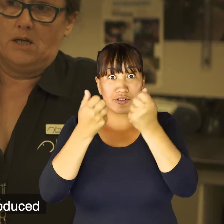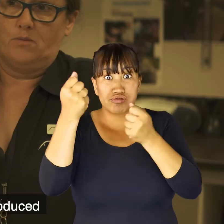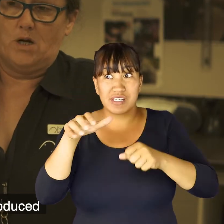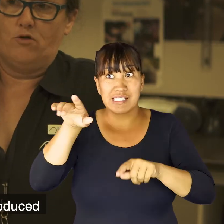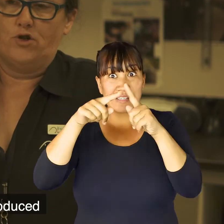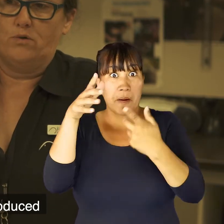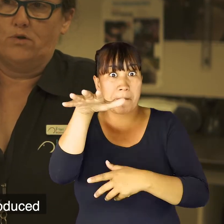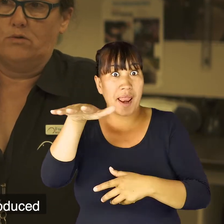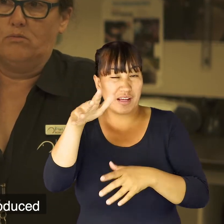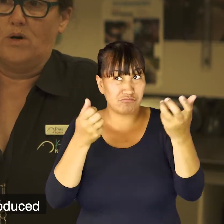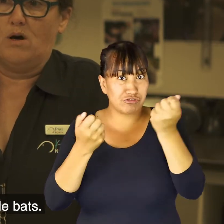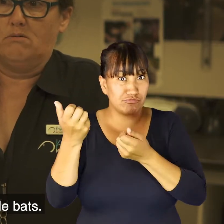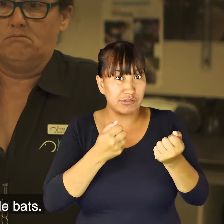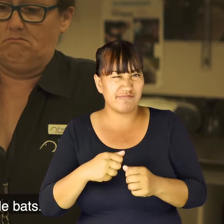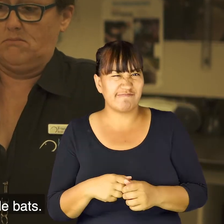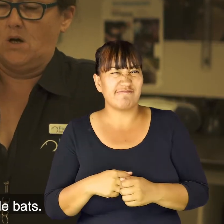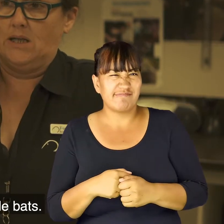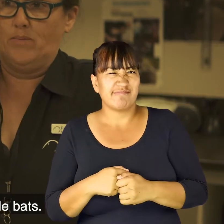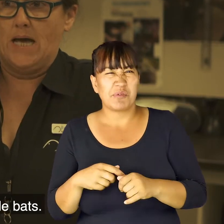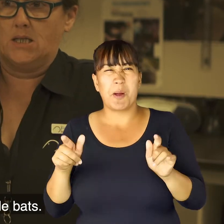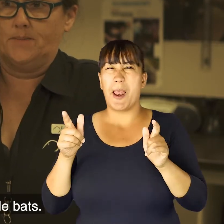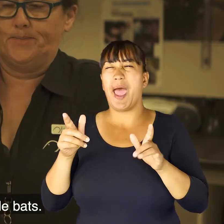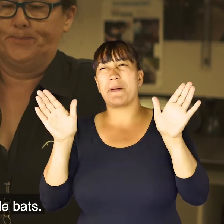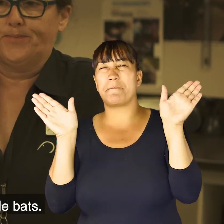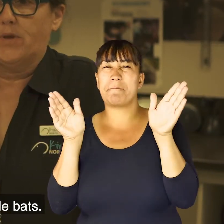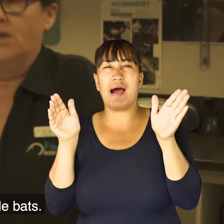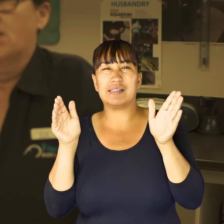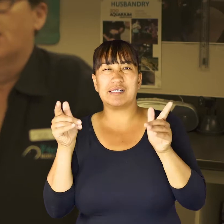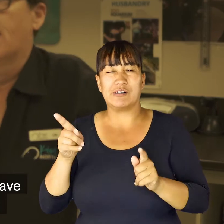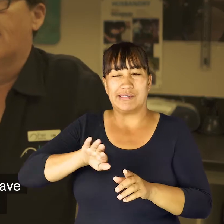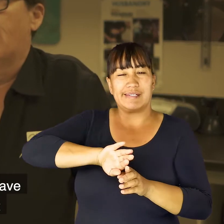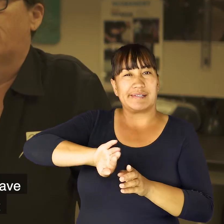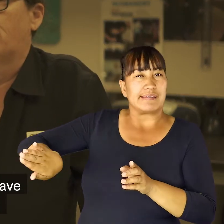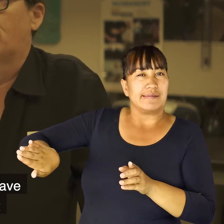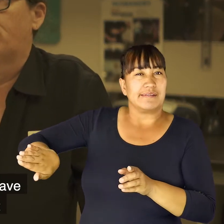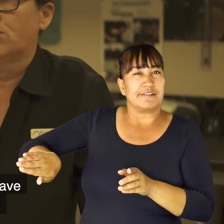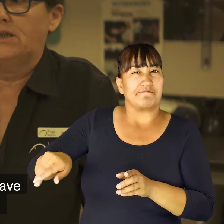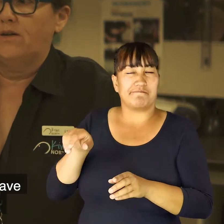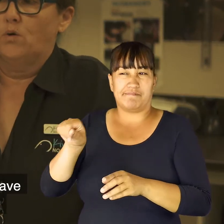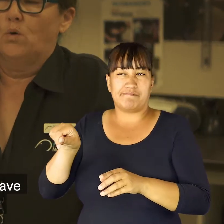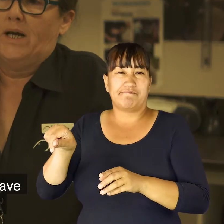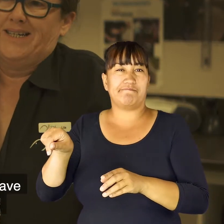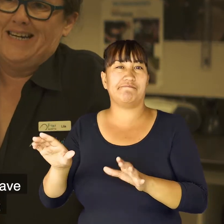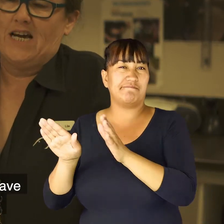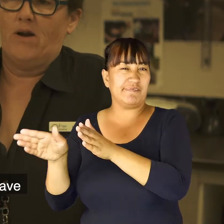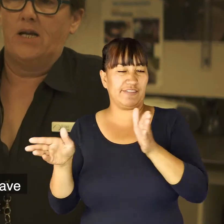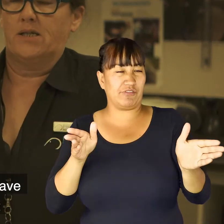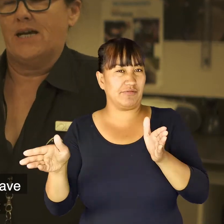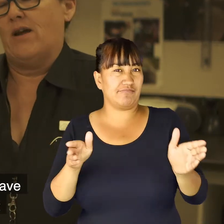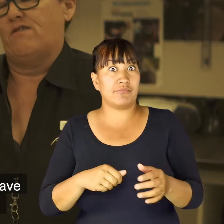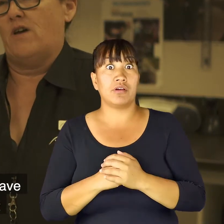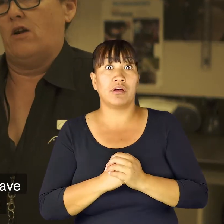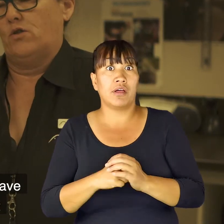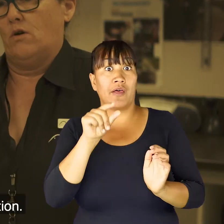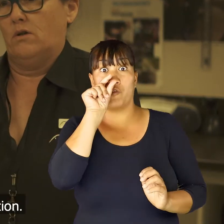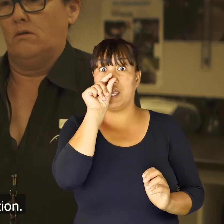Zealand has been introduced, bar our little bats. And unfortunately, they've all had an indirect and